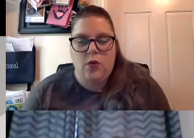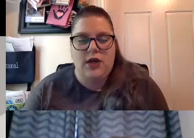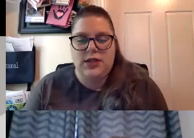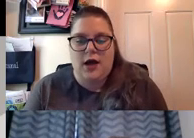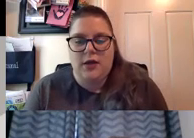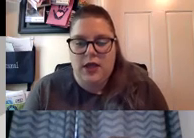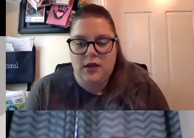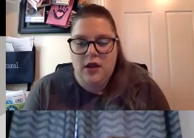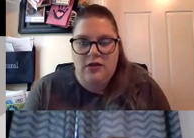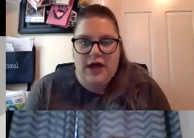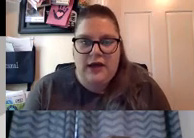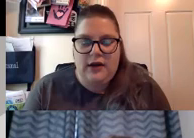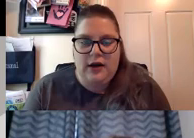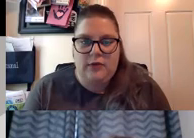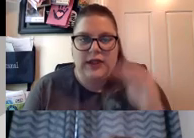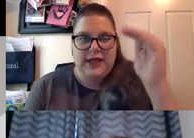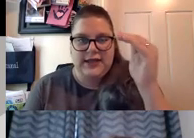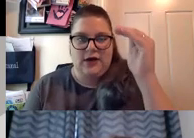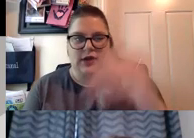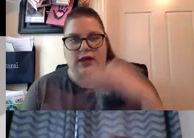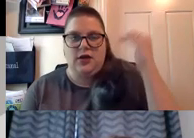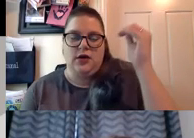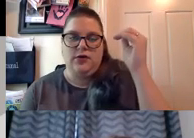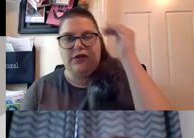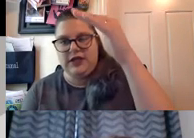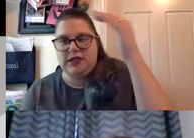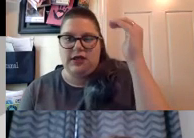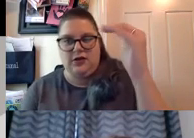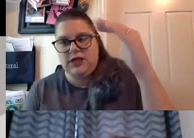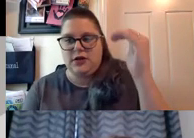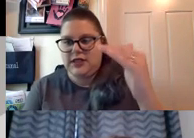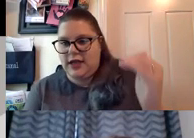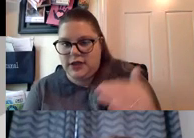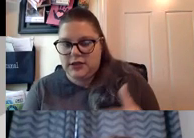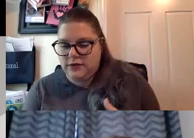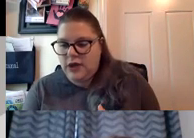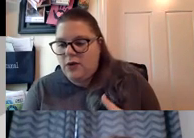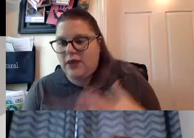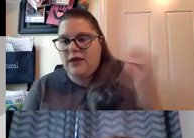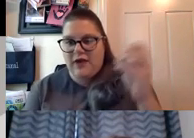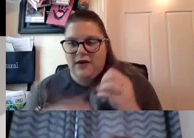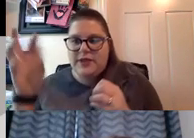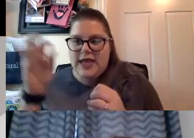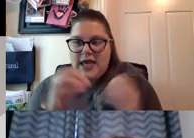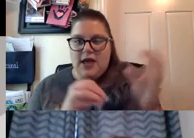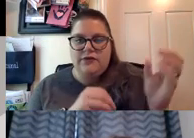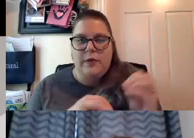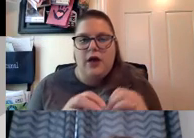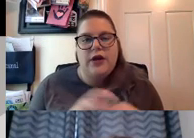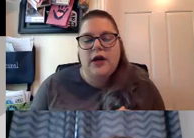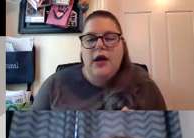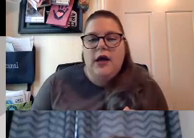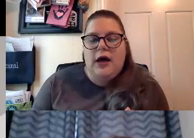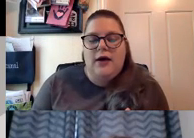no one document that lays out like this, these are the standards. They've kind of been taken